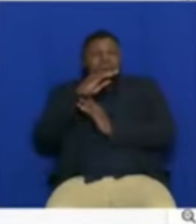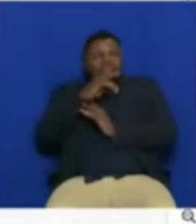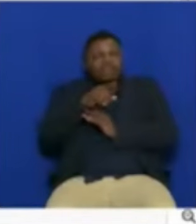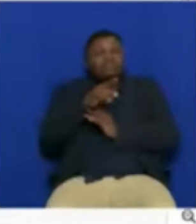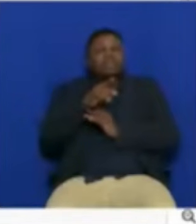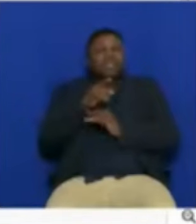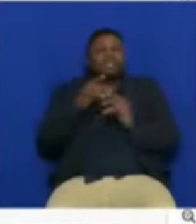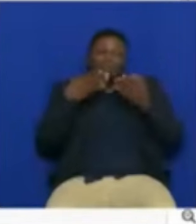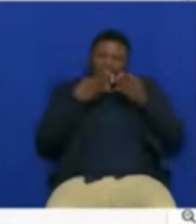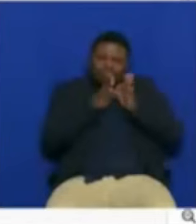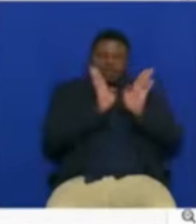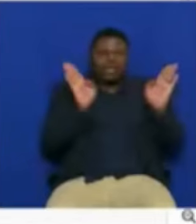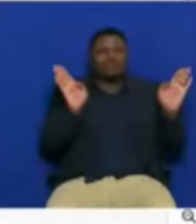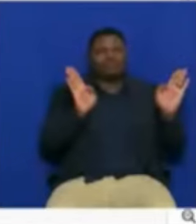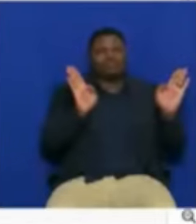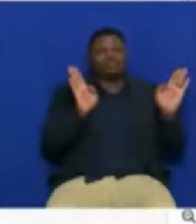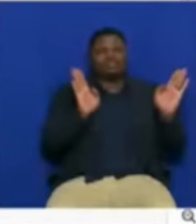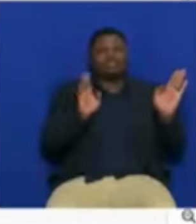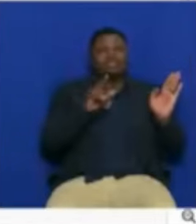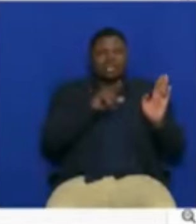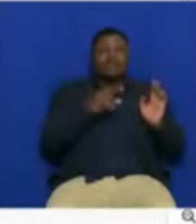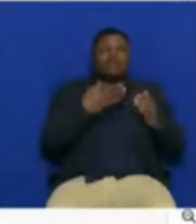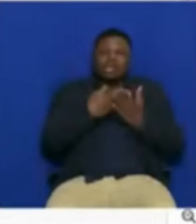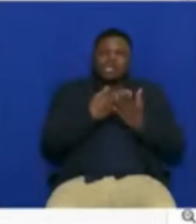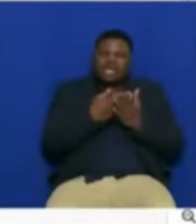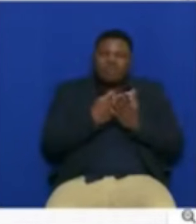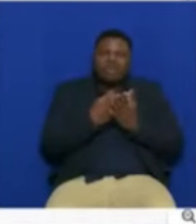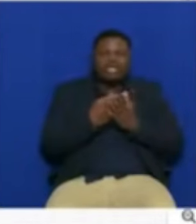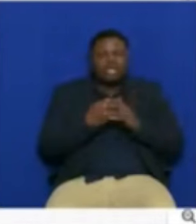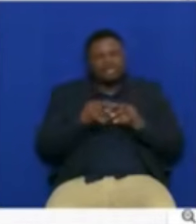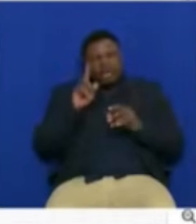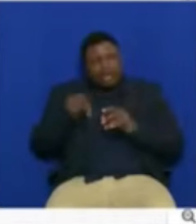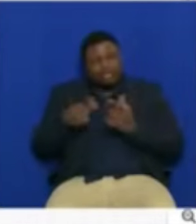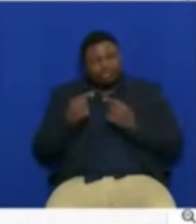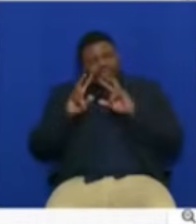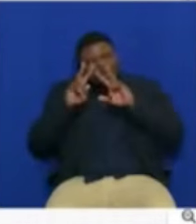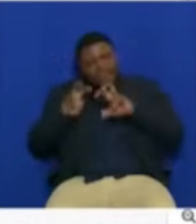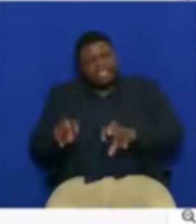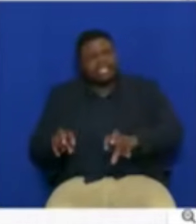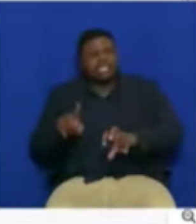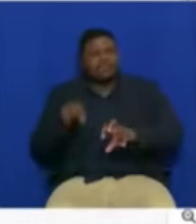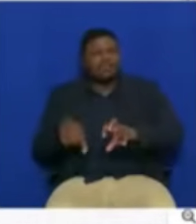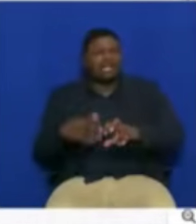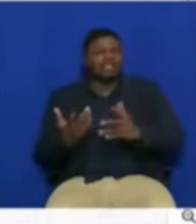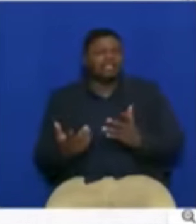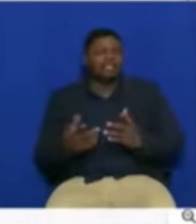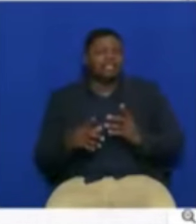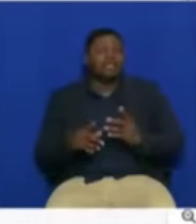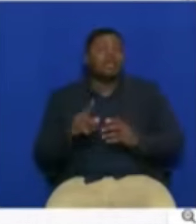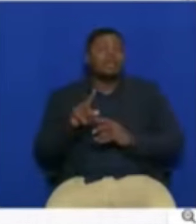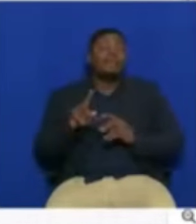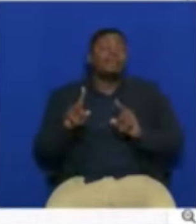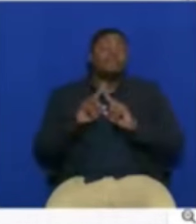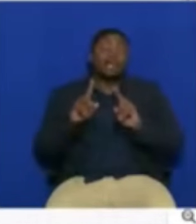to. So, I think I just want to get back to your point. Bear with me, Chair,